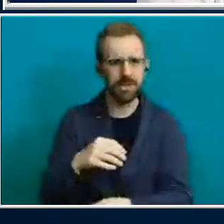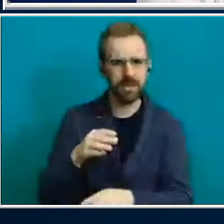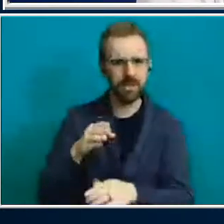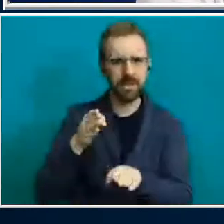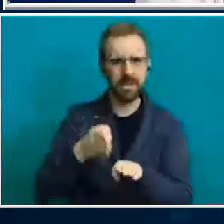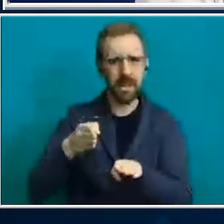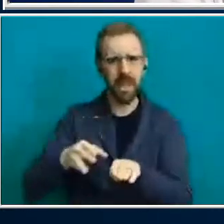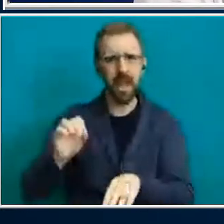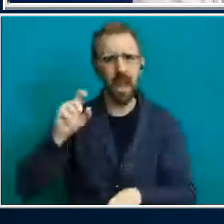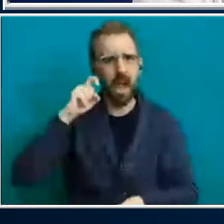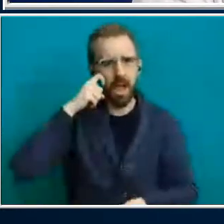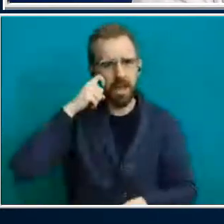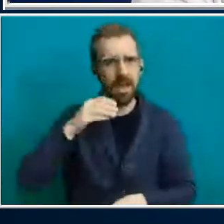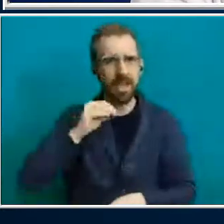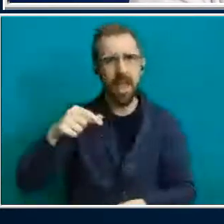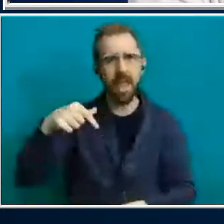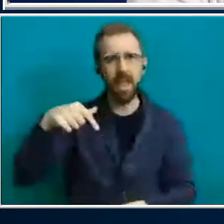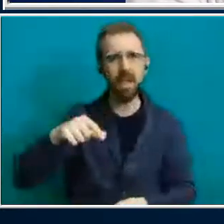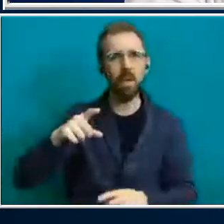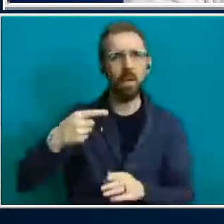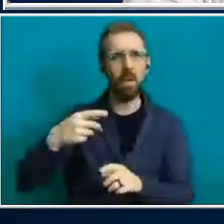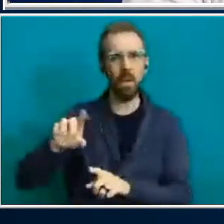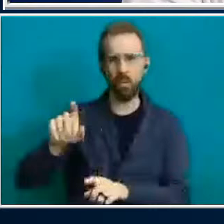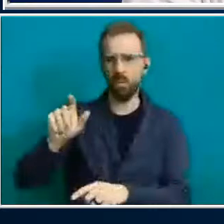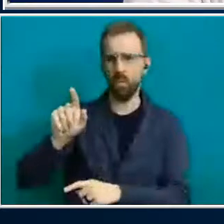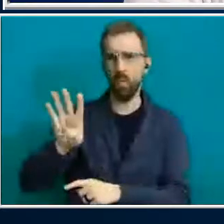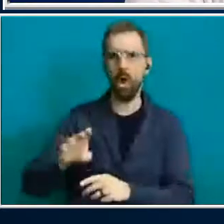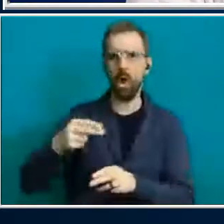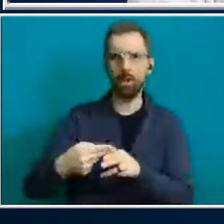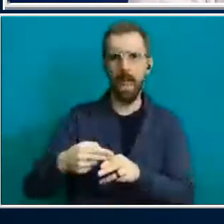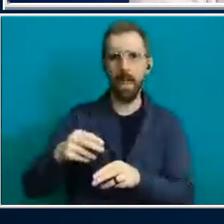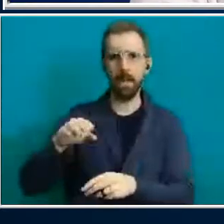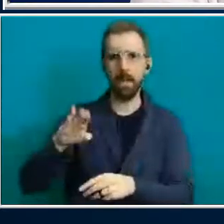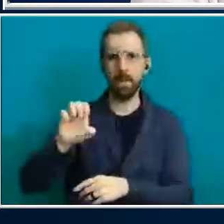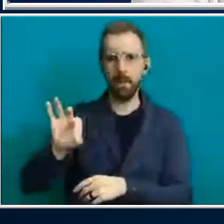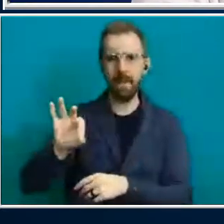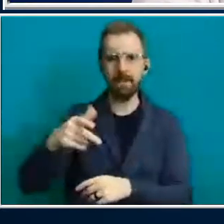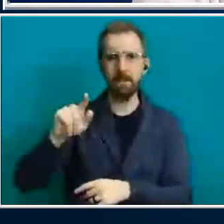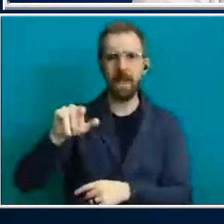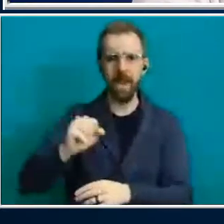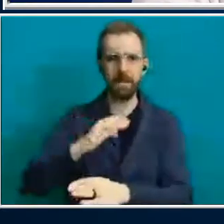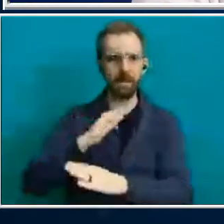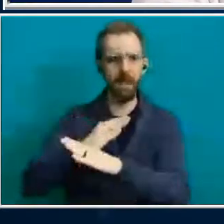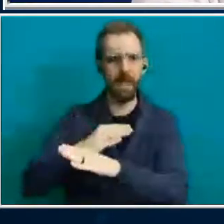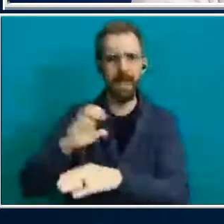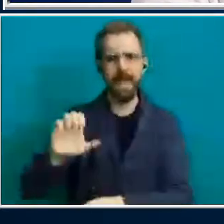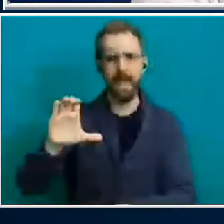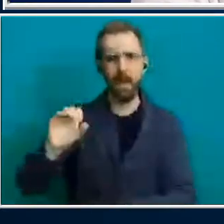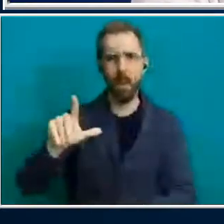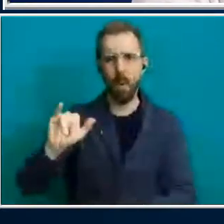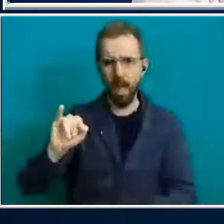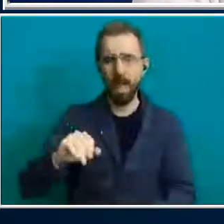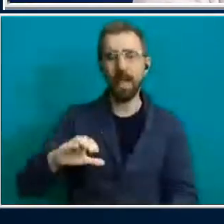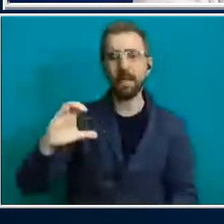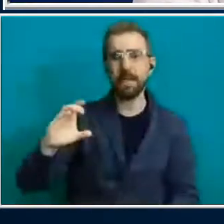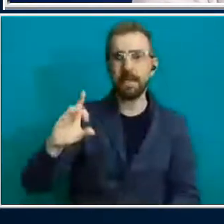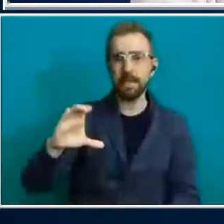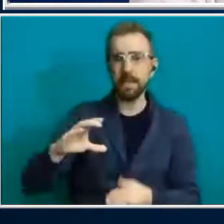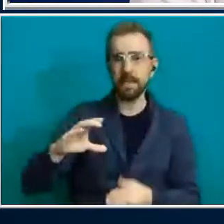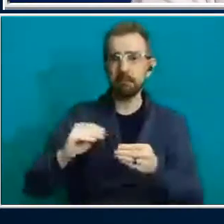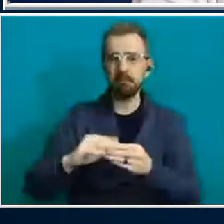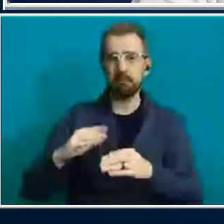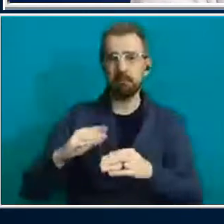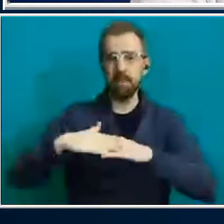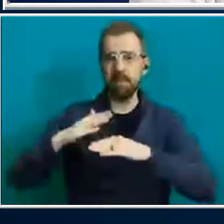beef patties in several states to protect their customers from E. coli. Yeah. The CDC says that at least 49 people have